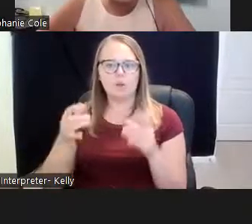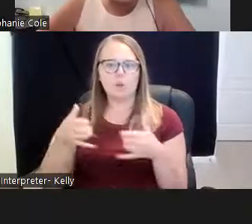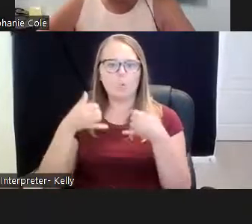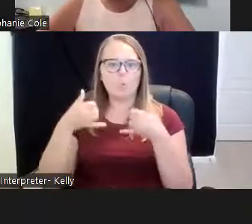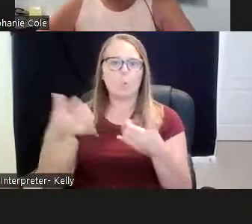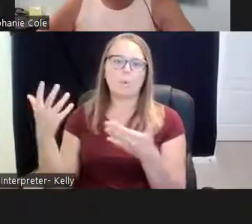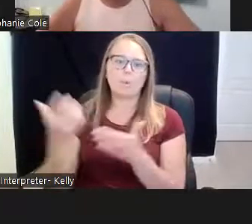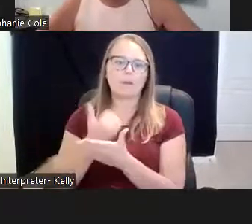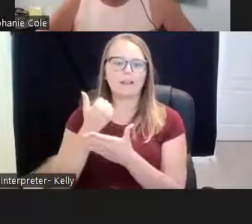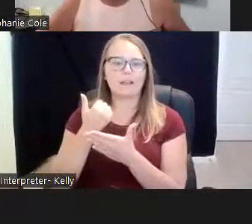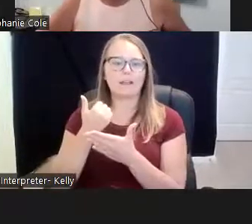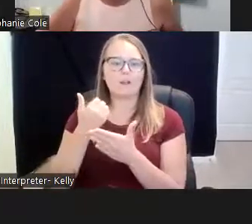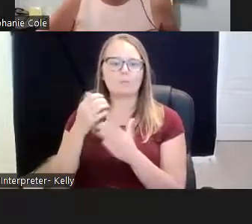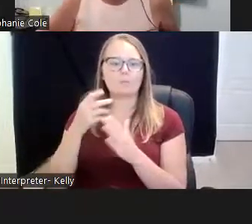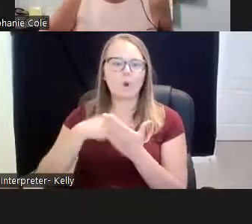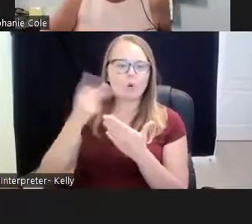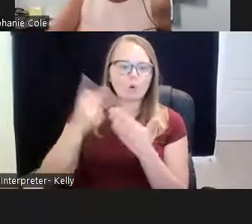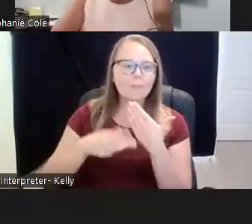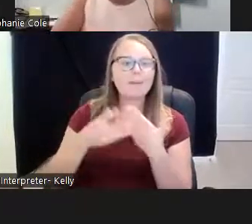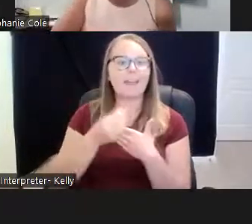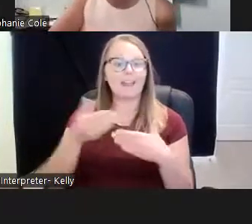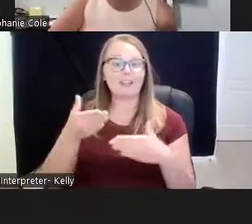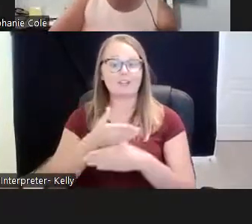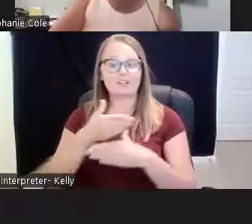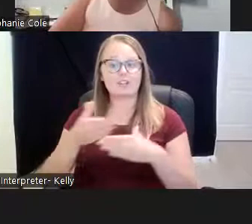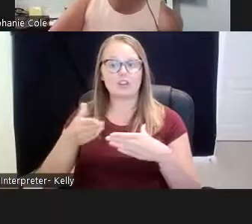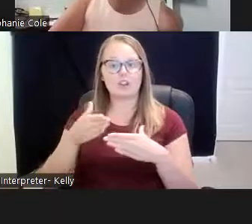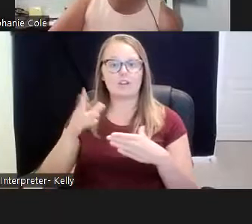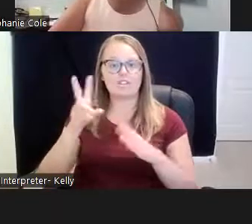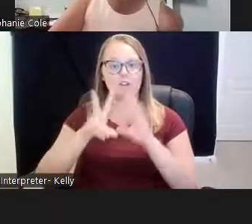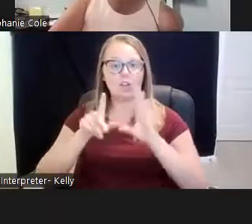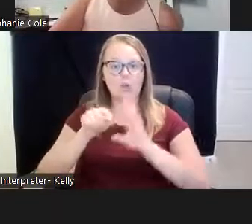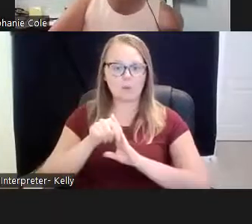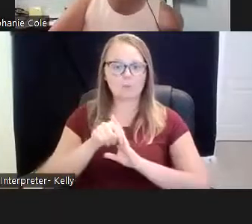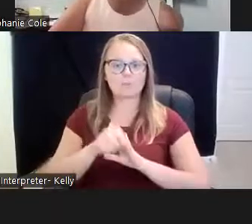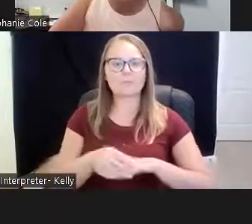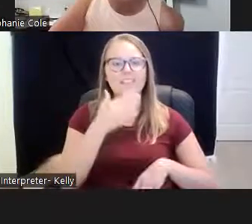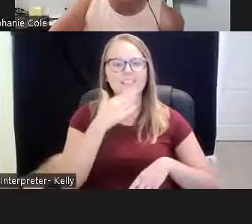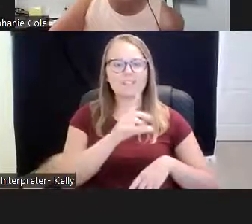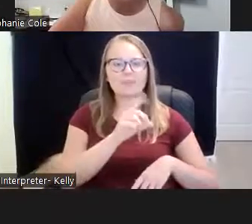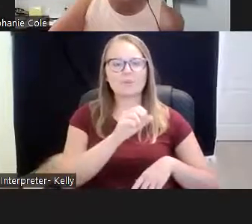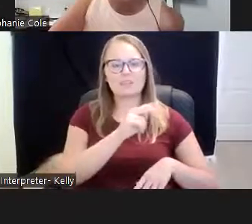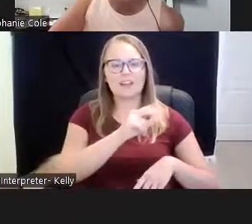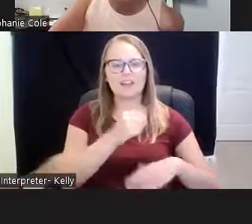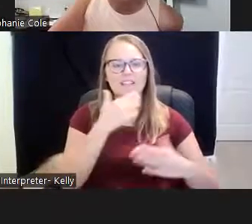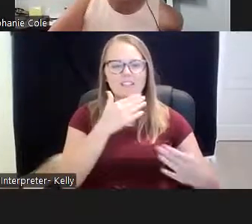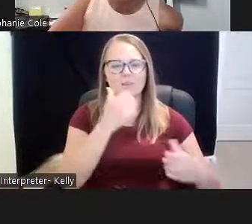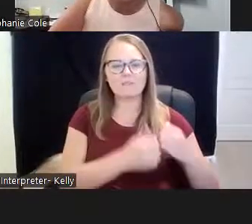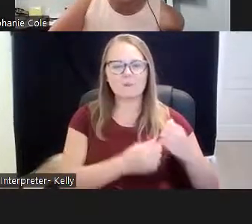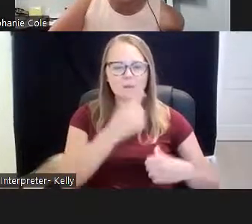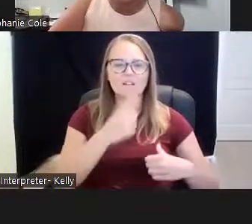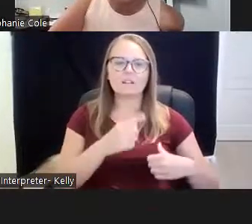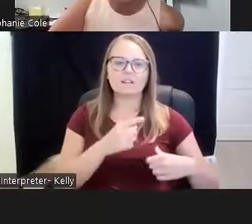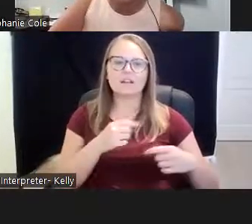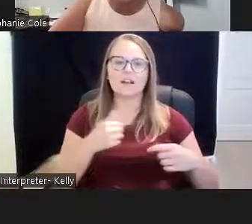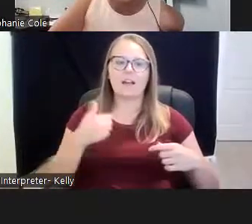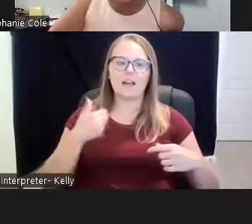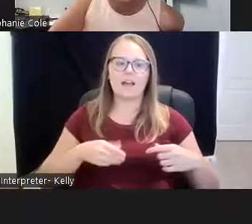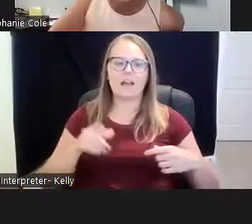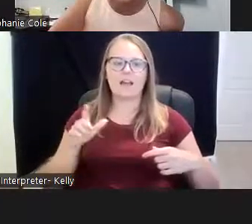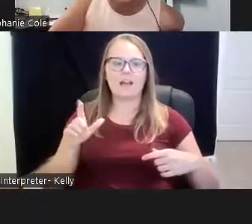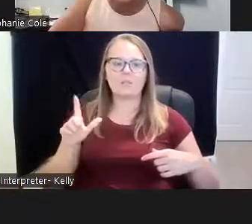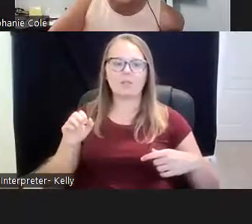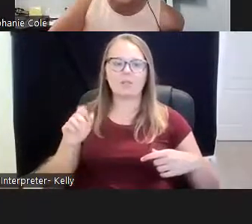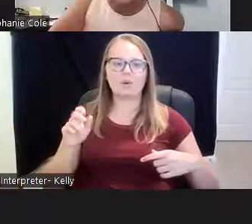and share a video. So welcome. Thank you, Donna. Thank you, everyone. I'm Elizabeth Loken from